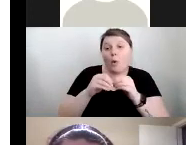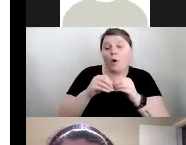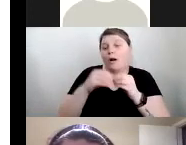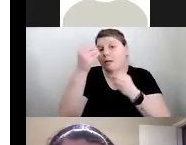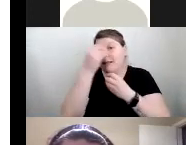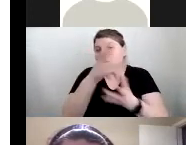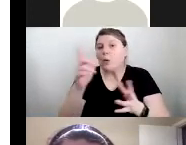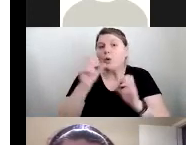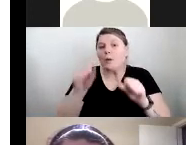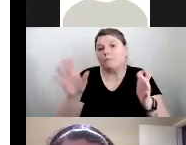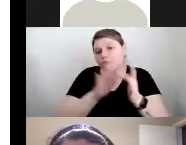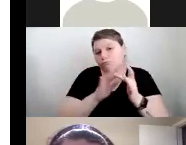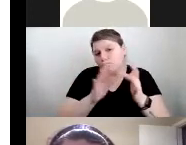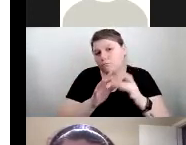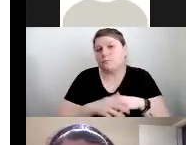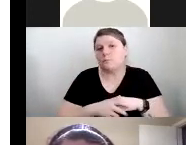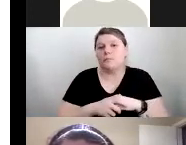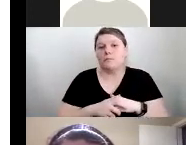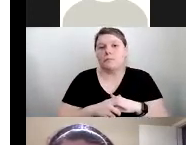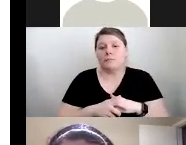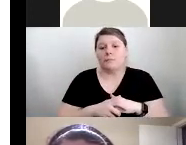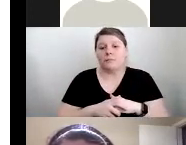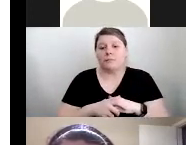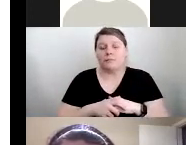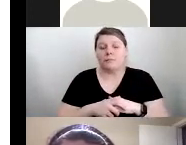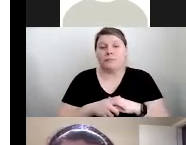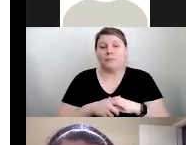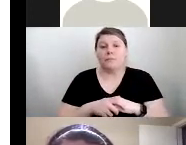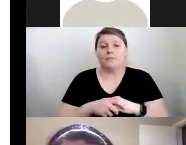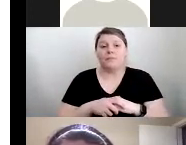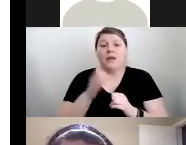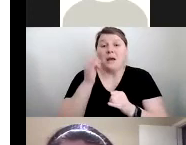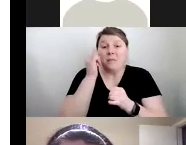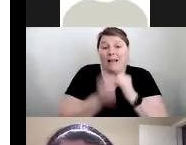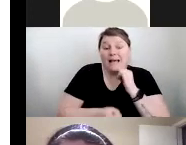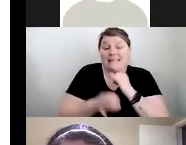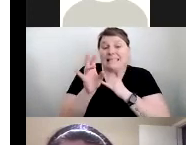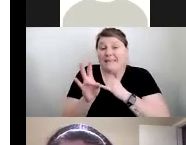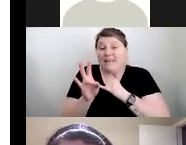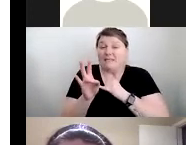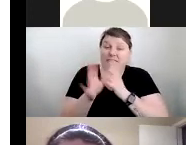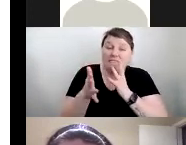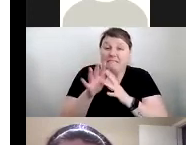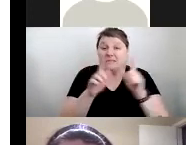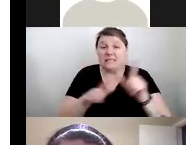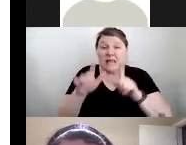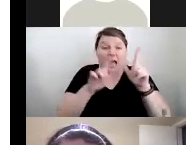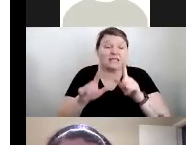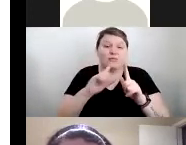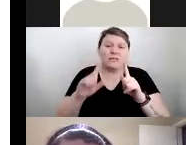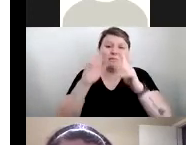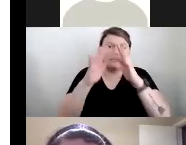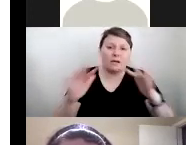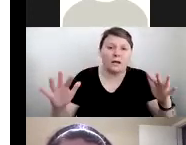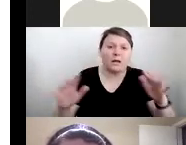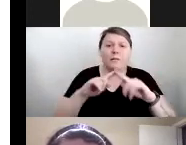people. So I think my last 7 or so slides are a hodgepodge, but I